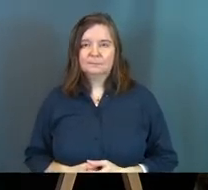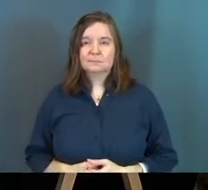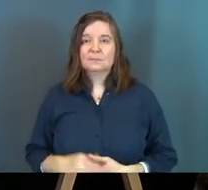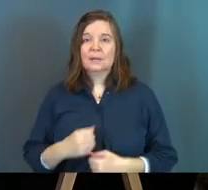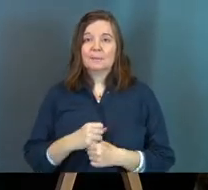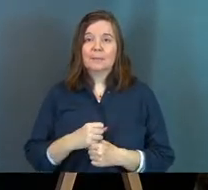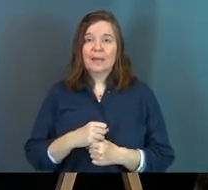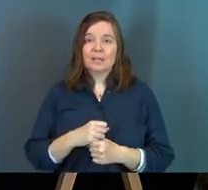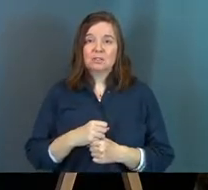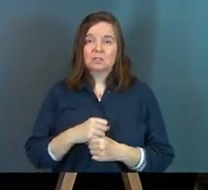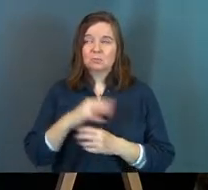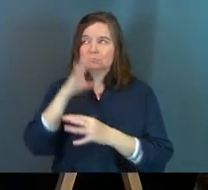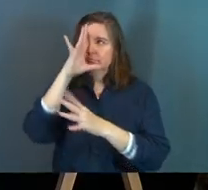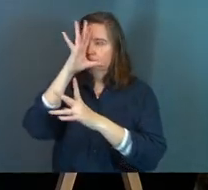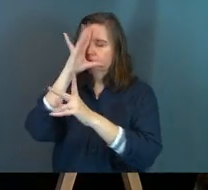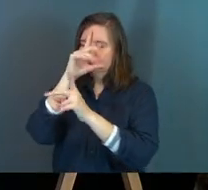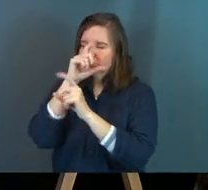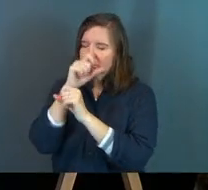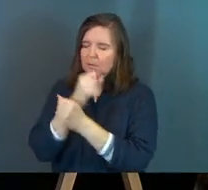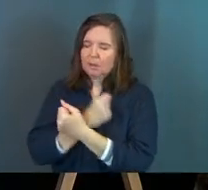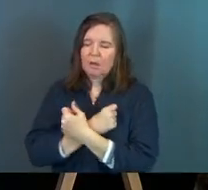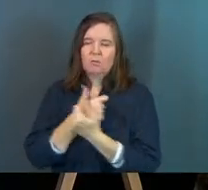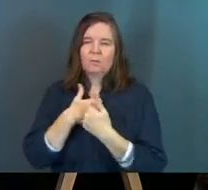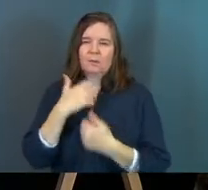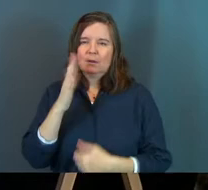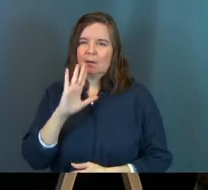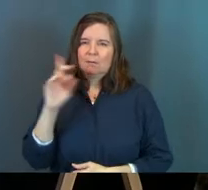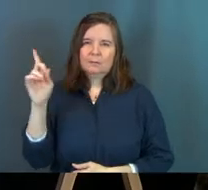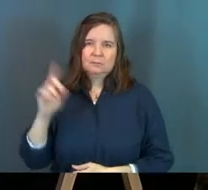He makes you fall in love with God.